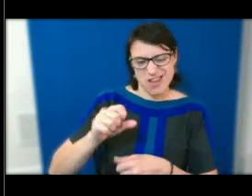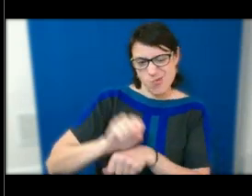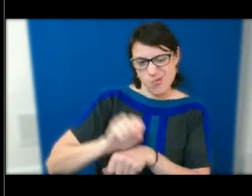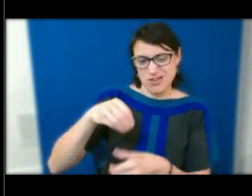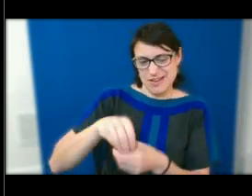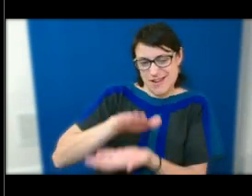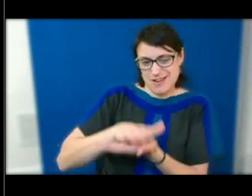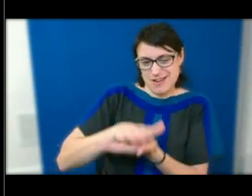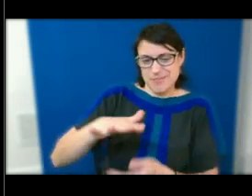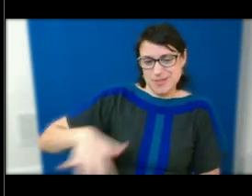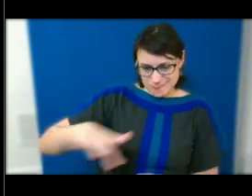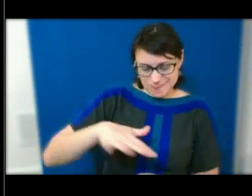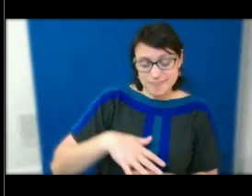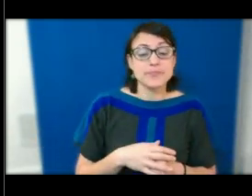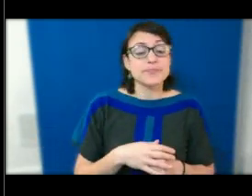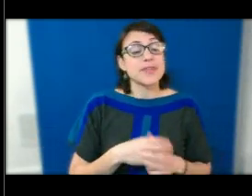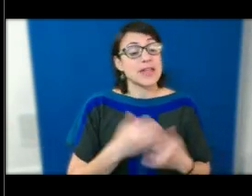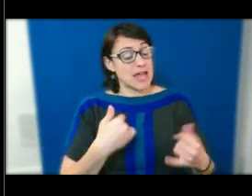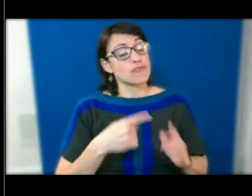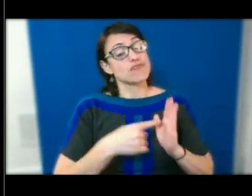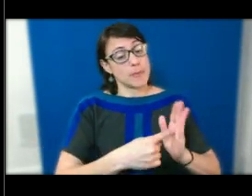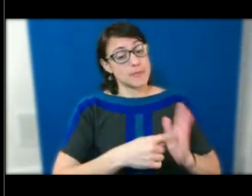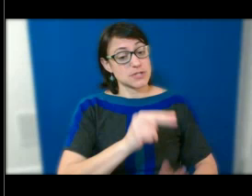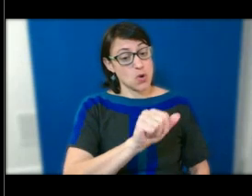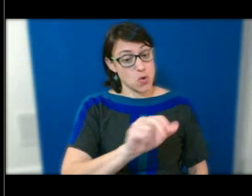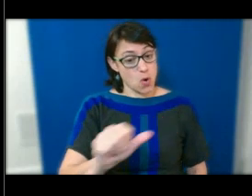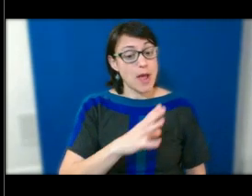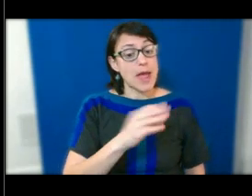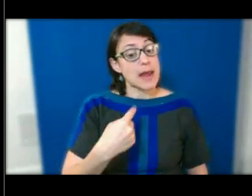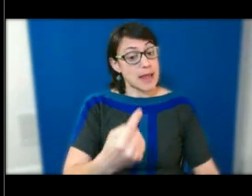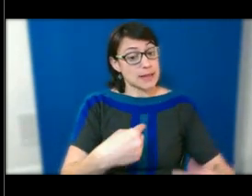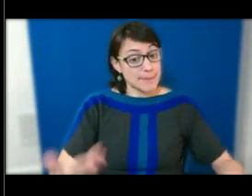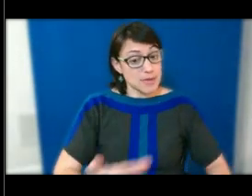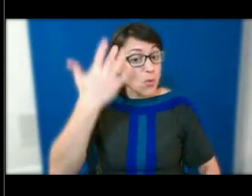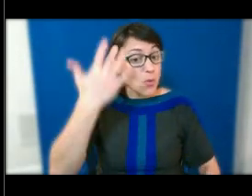NOAA now, but I'm here because science is cool.